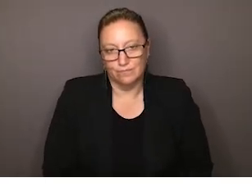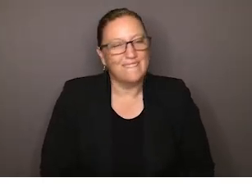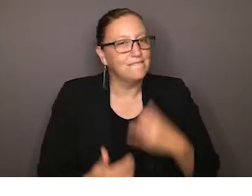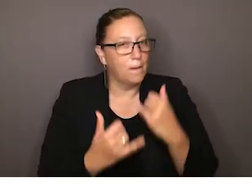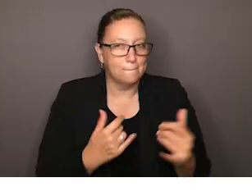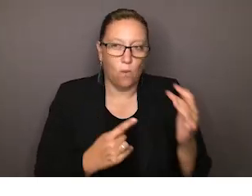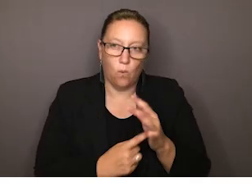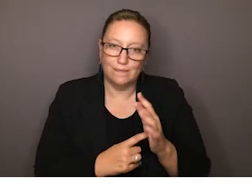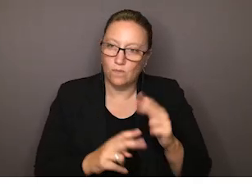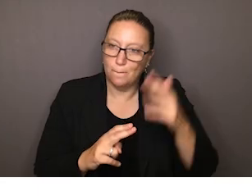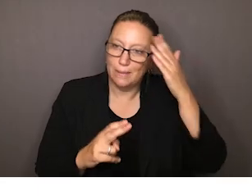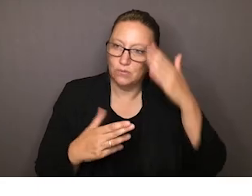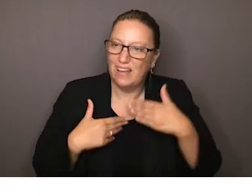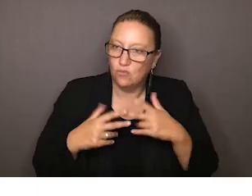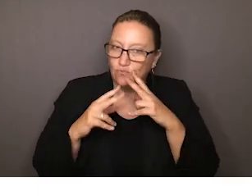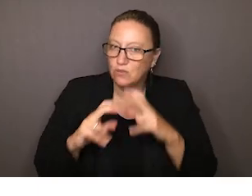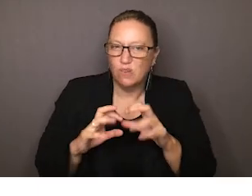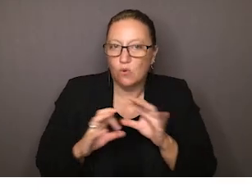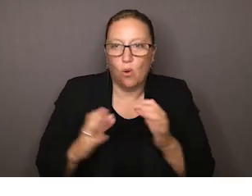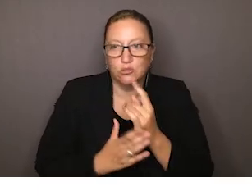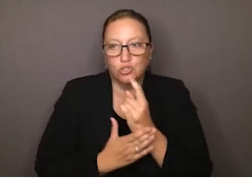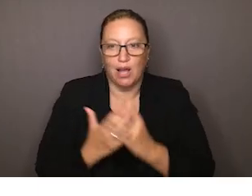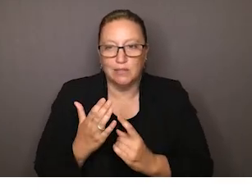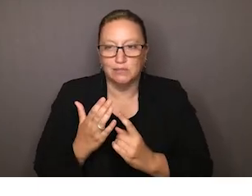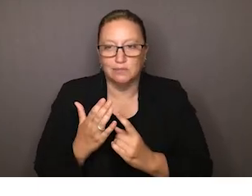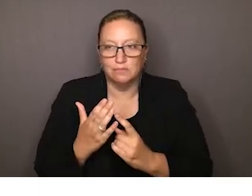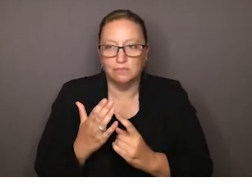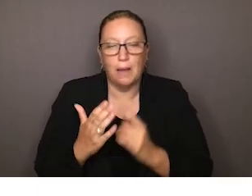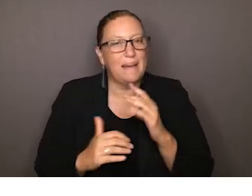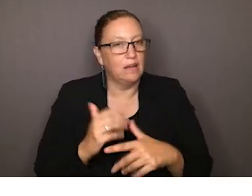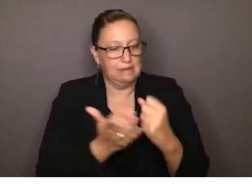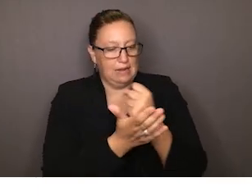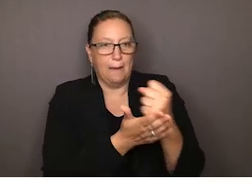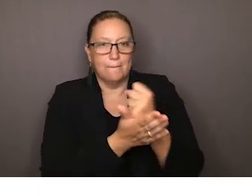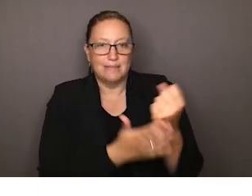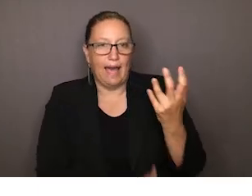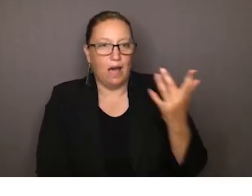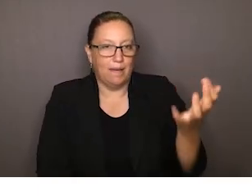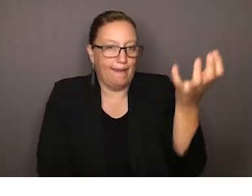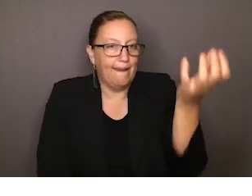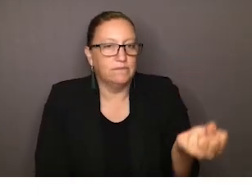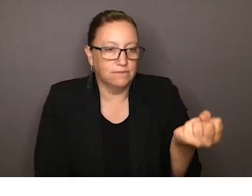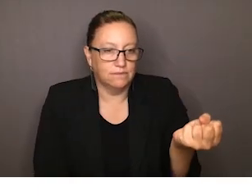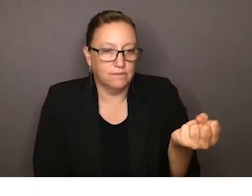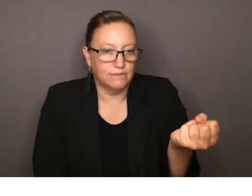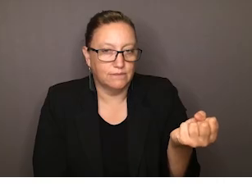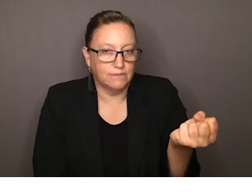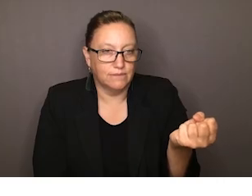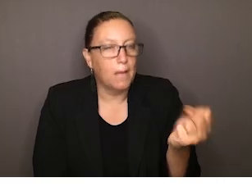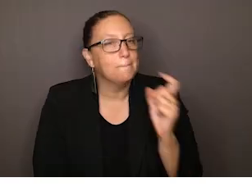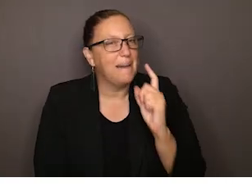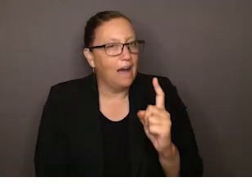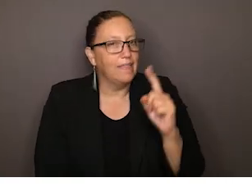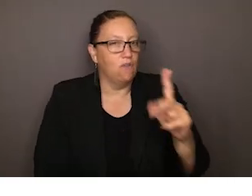It is important that mental health research is not just about the numbers, but about people